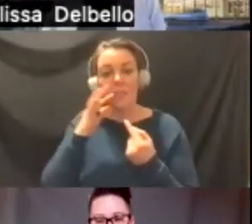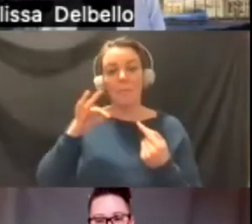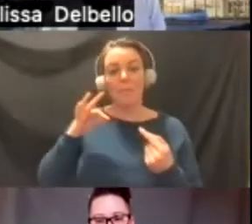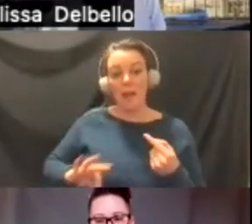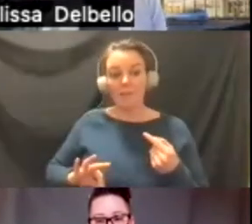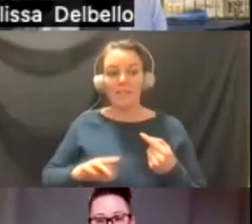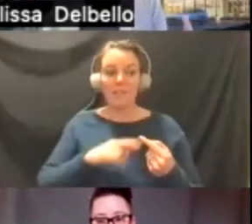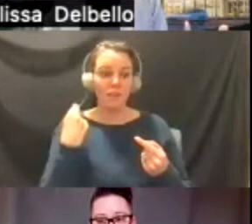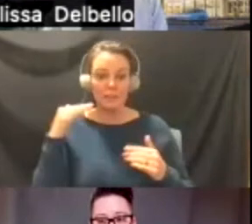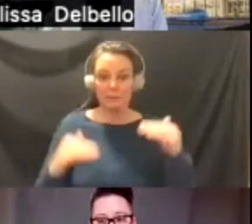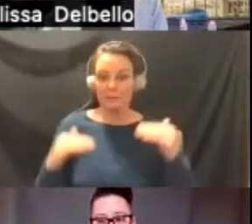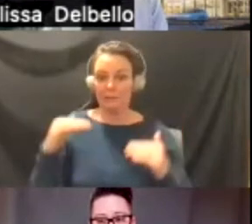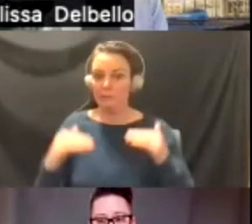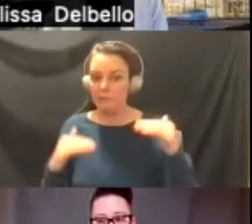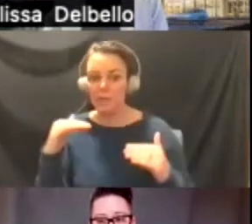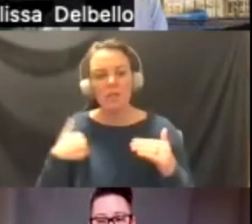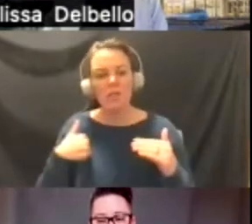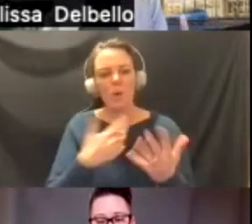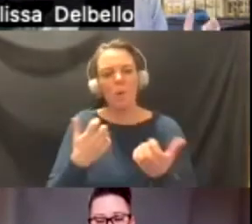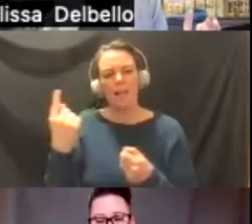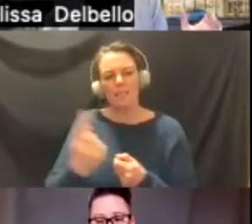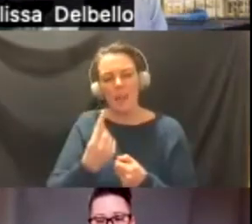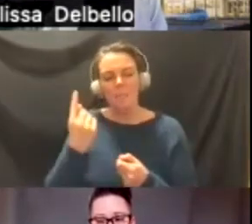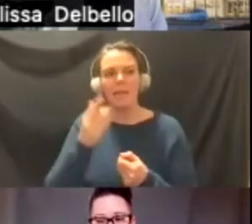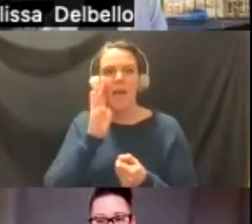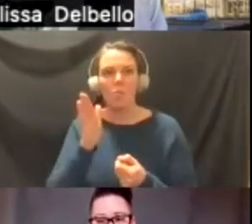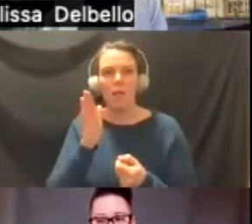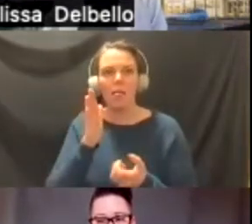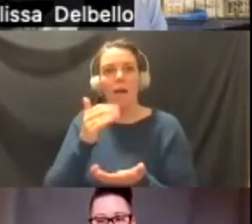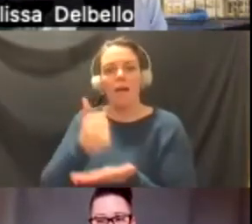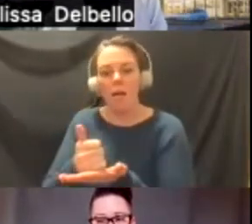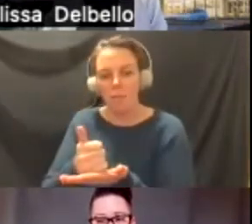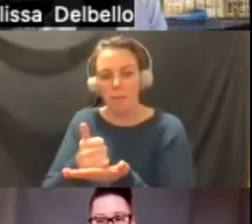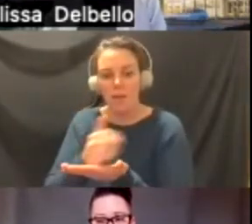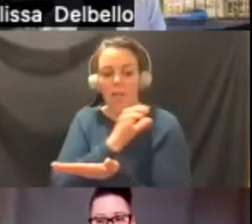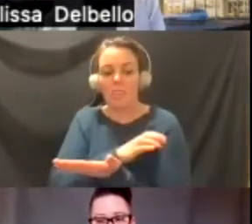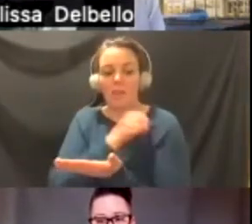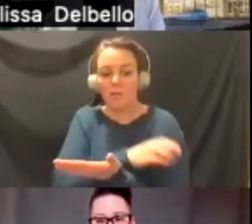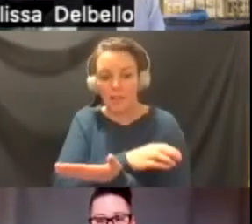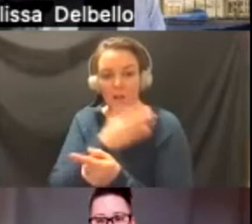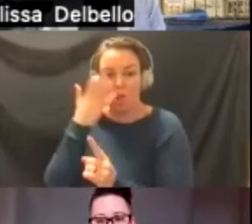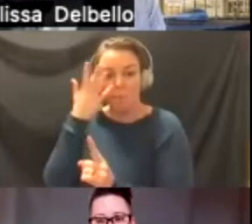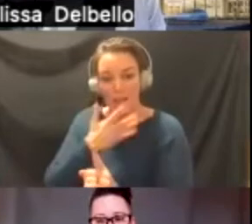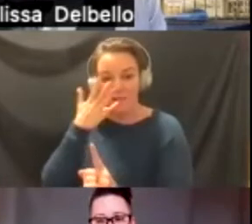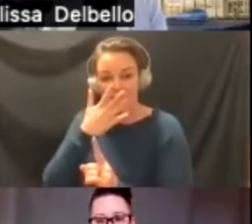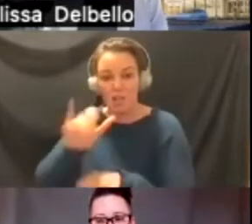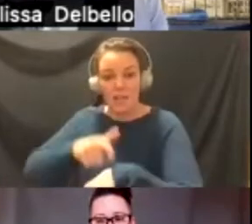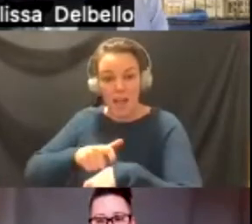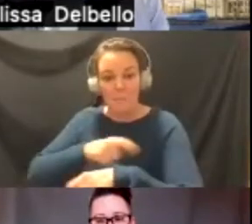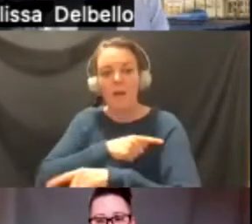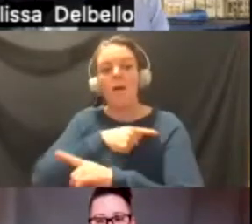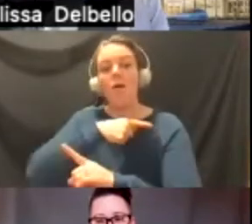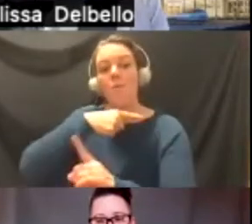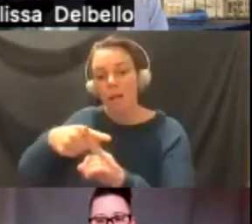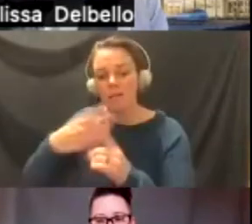outweigh the risks. So you want something that treats the clinical manifestations at the time, but you also